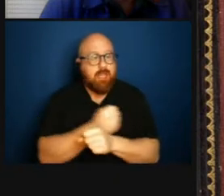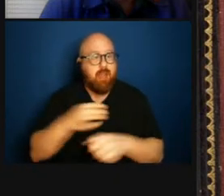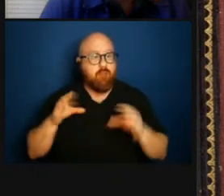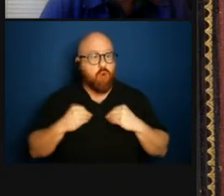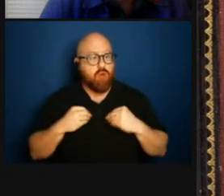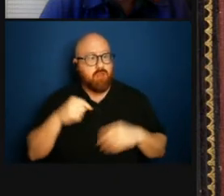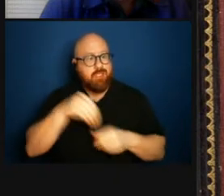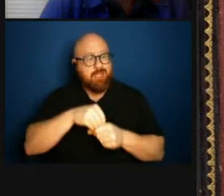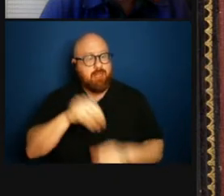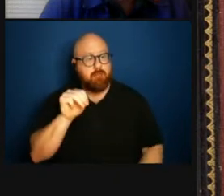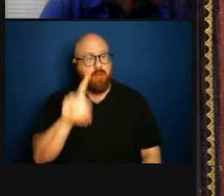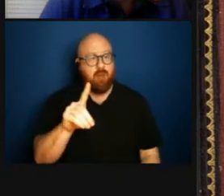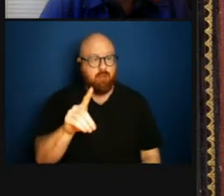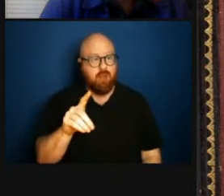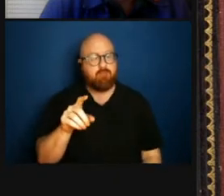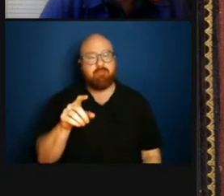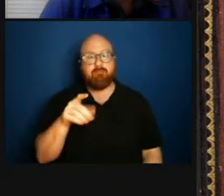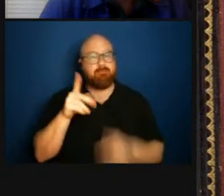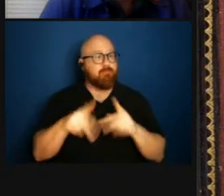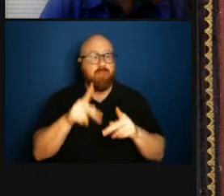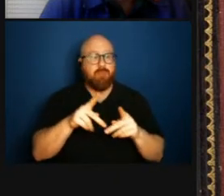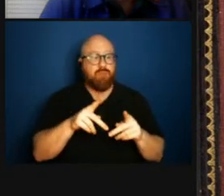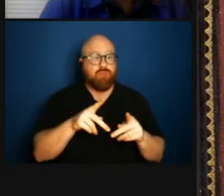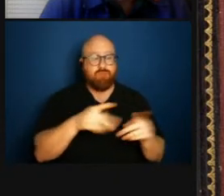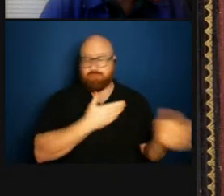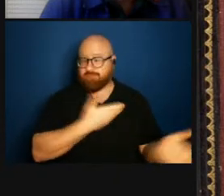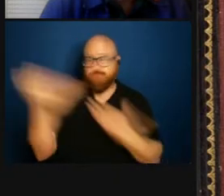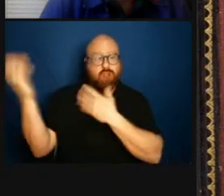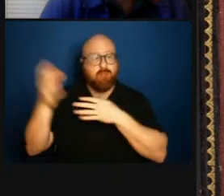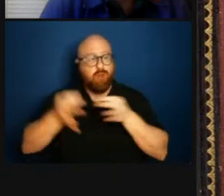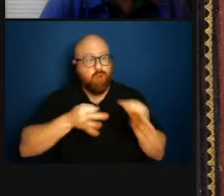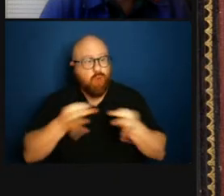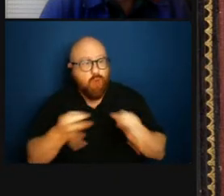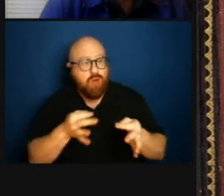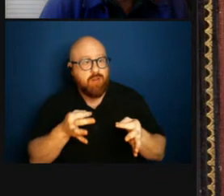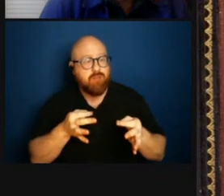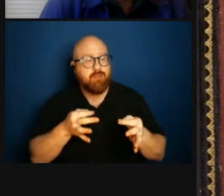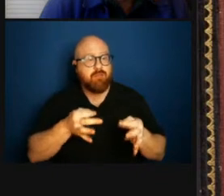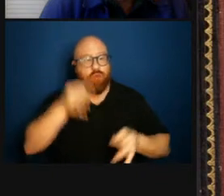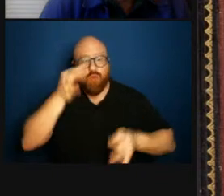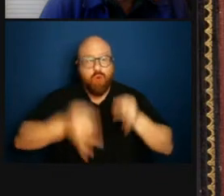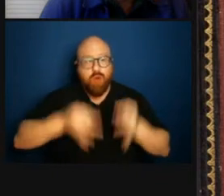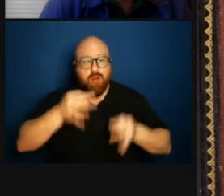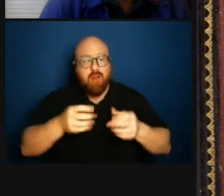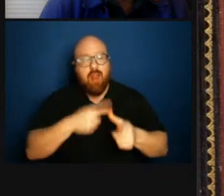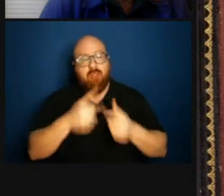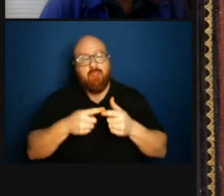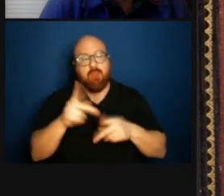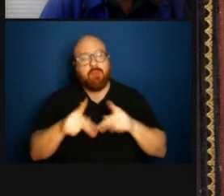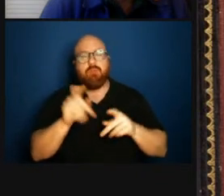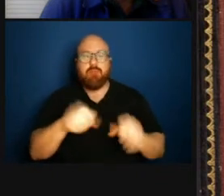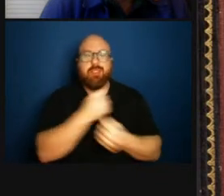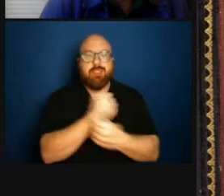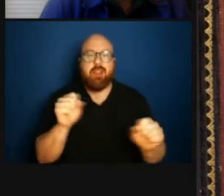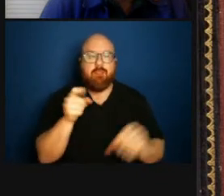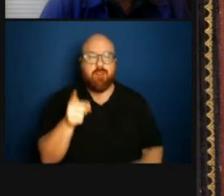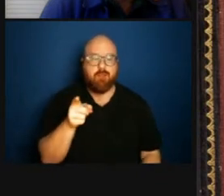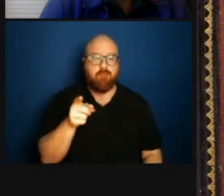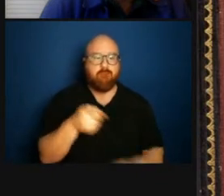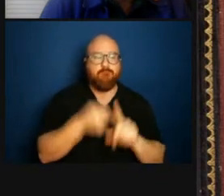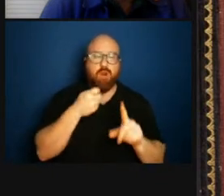into jail, and some people had to pay the fine and get him out. So he returned to Boston to become the